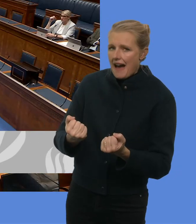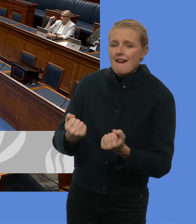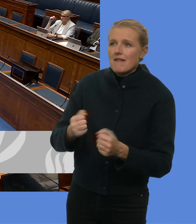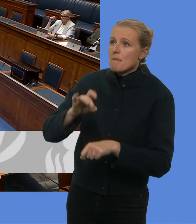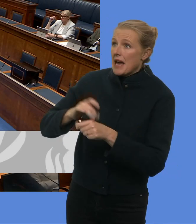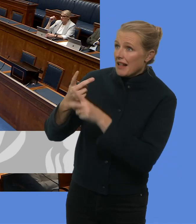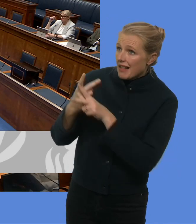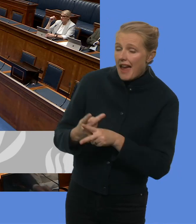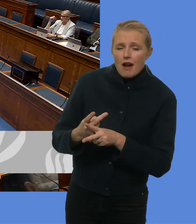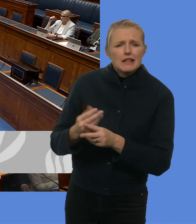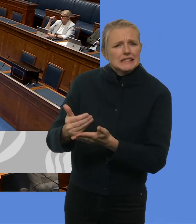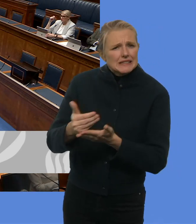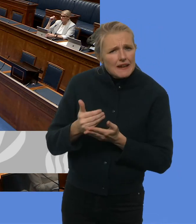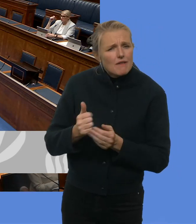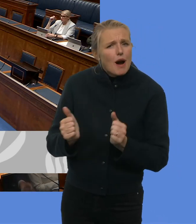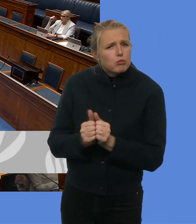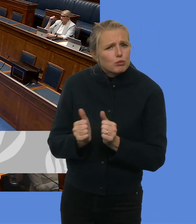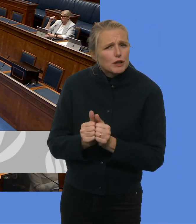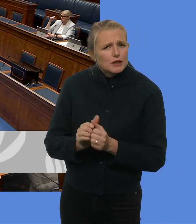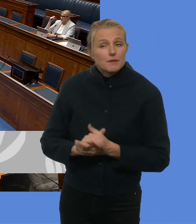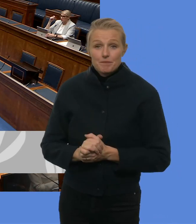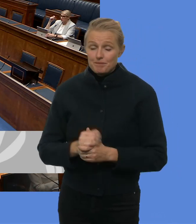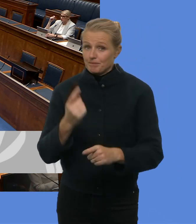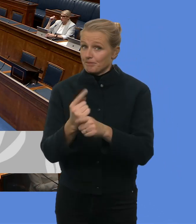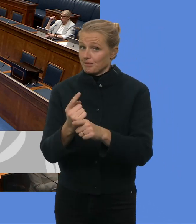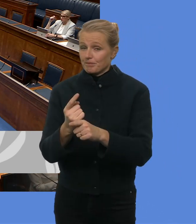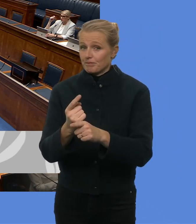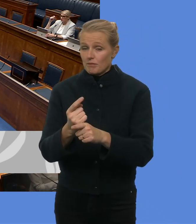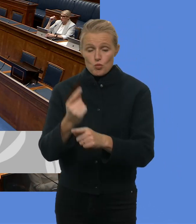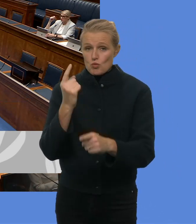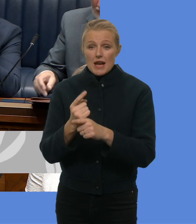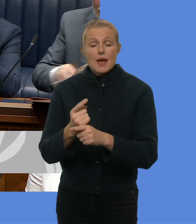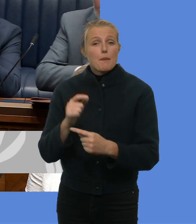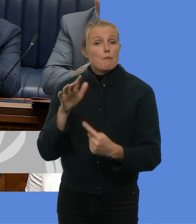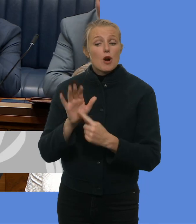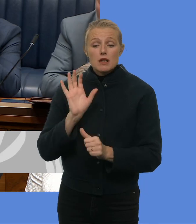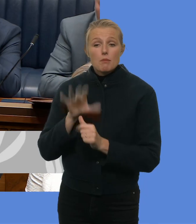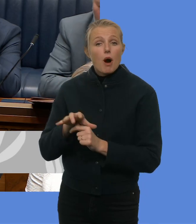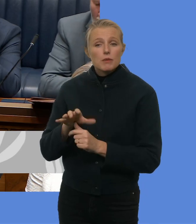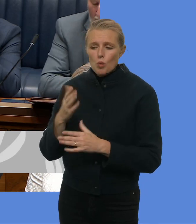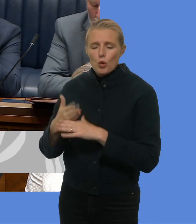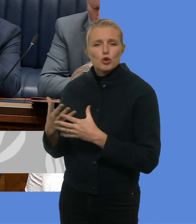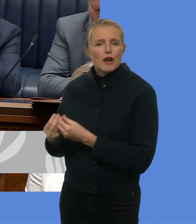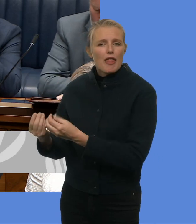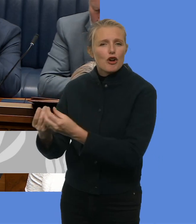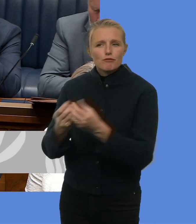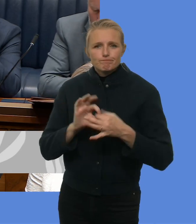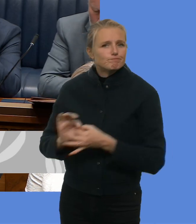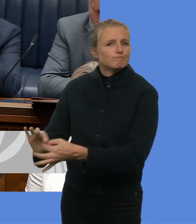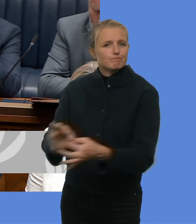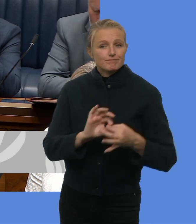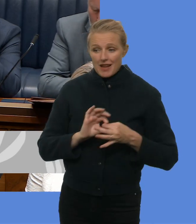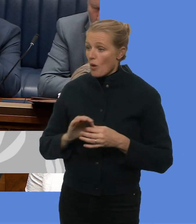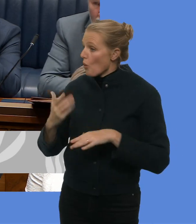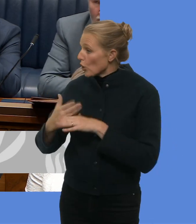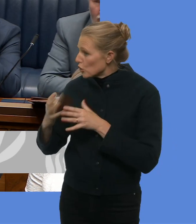Mr. Speaker, the member rightly highlights the collaborative nature by which departments need to operate in order to meet the needs of the